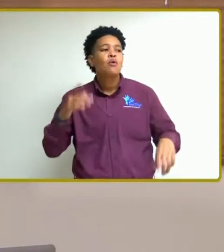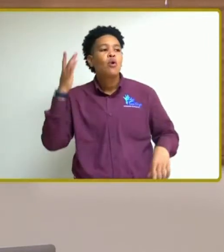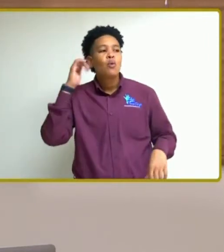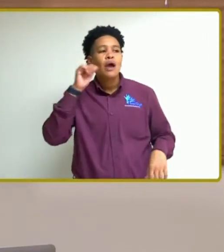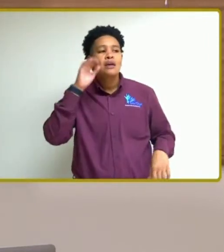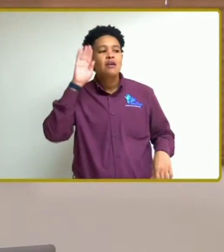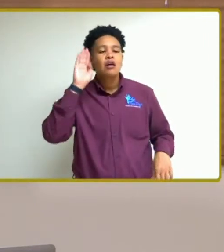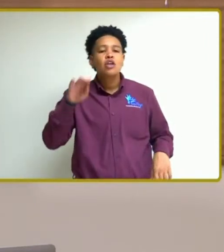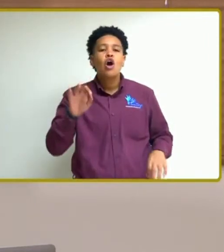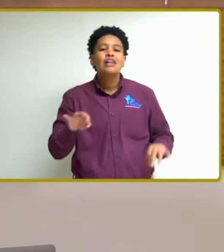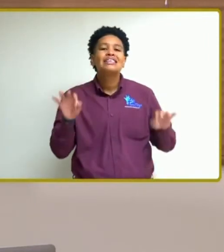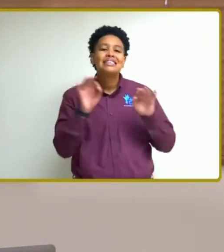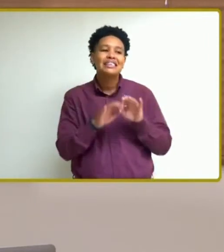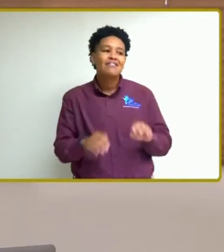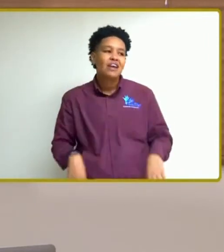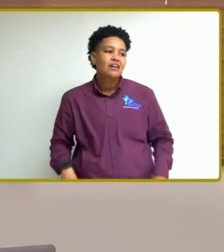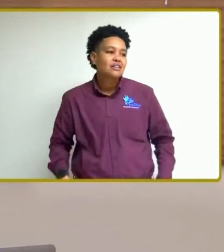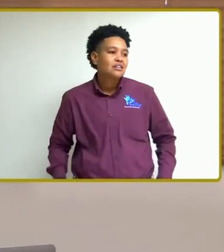all significant.